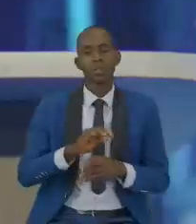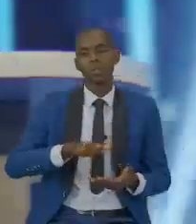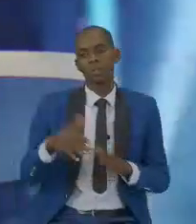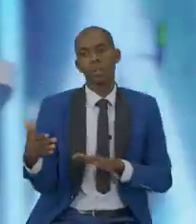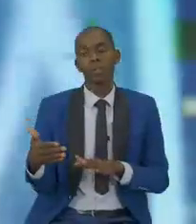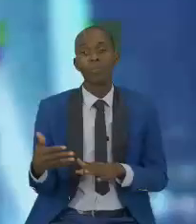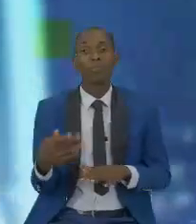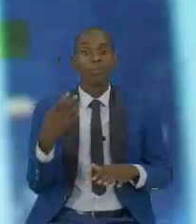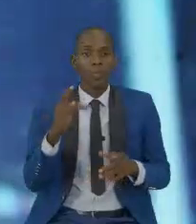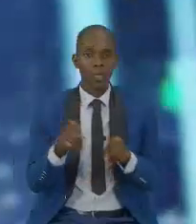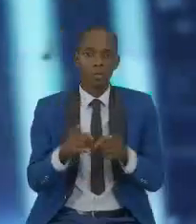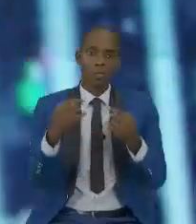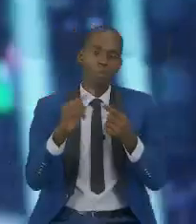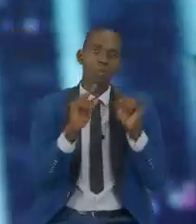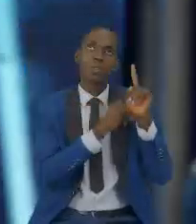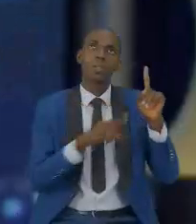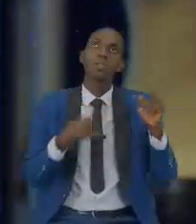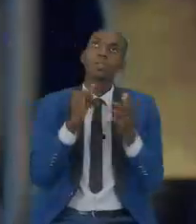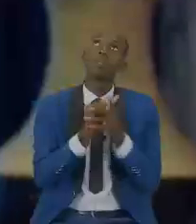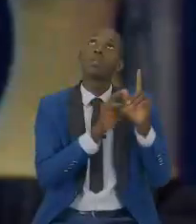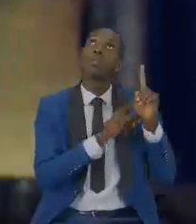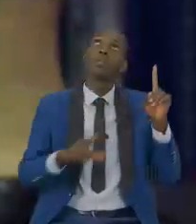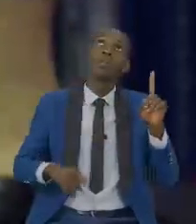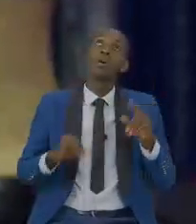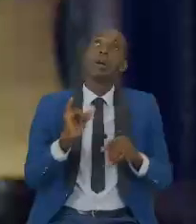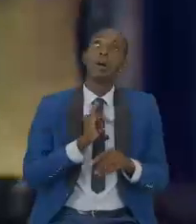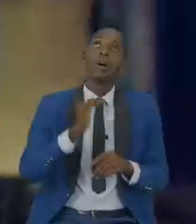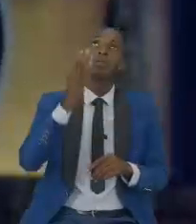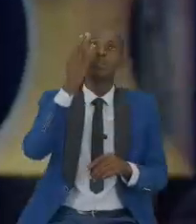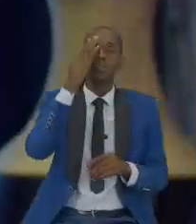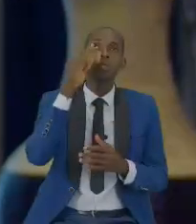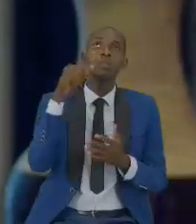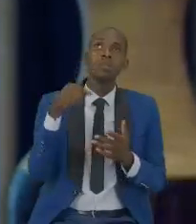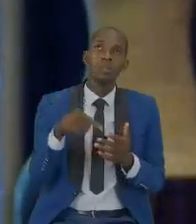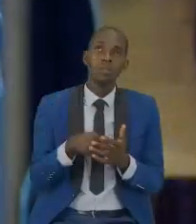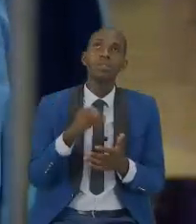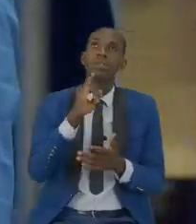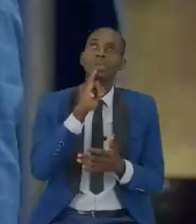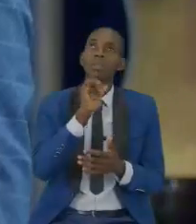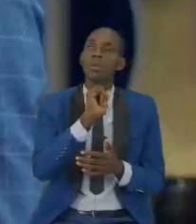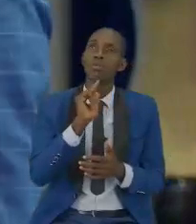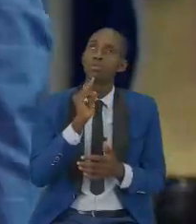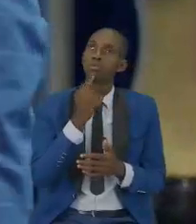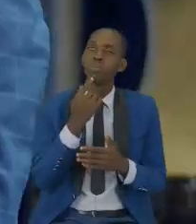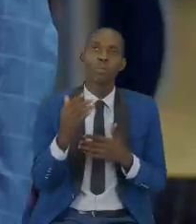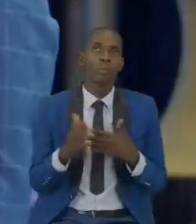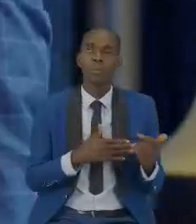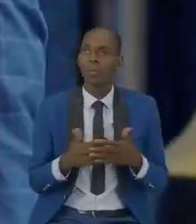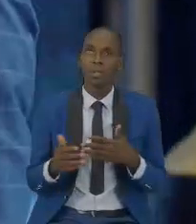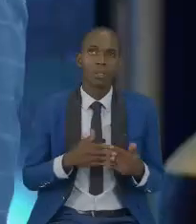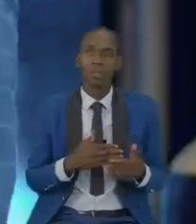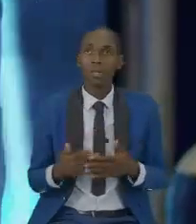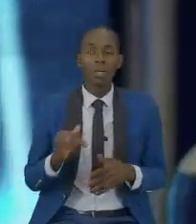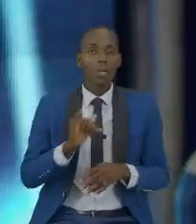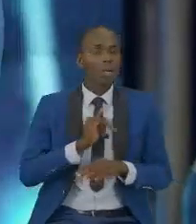Lord and you say, Lord, now I realize this is a serious matter. I don't want